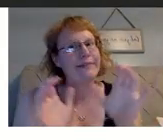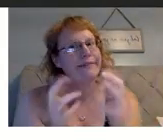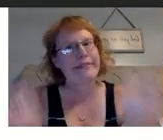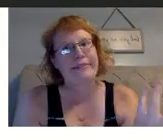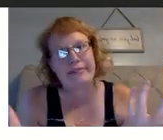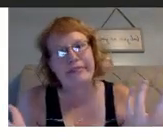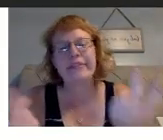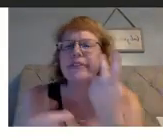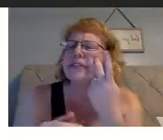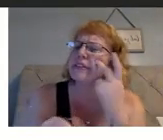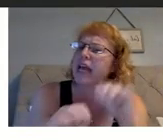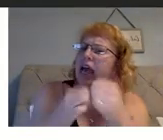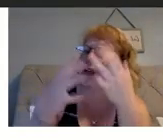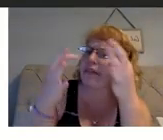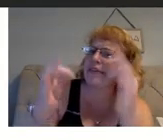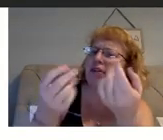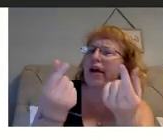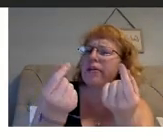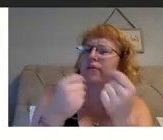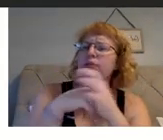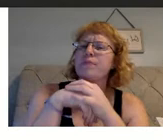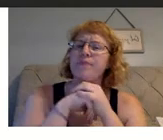let's see how they decide to do that.